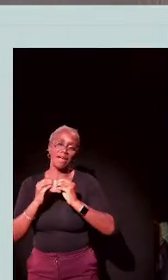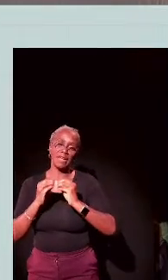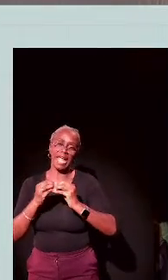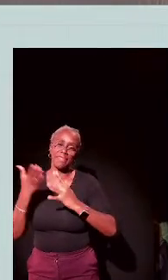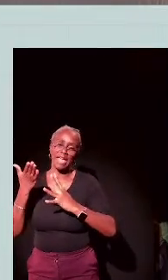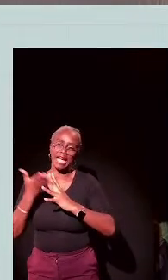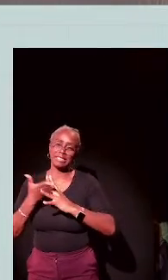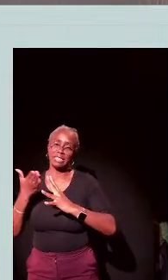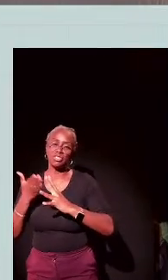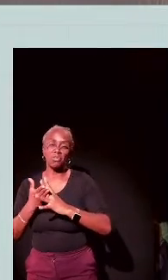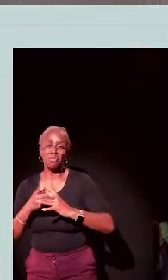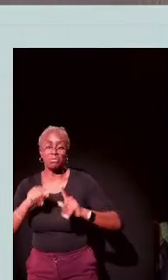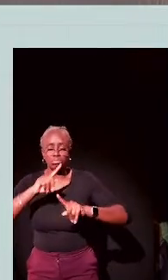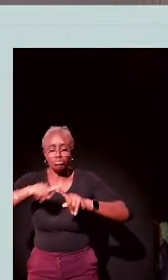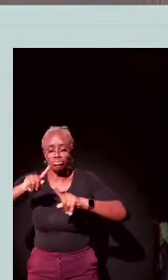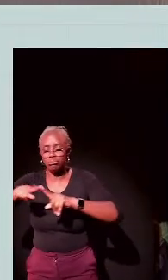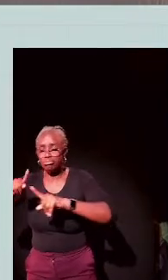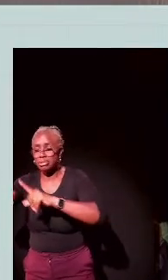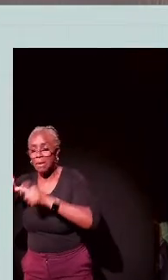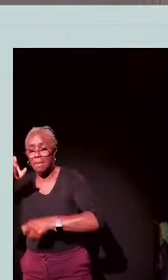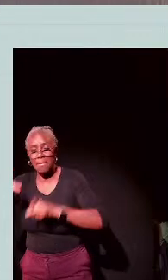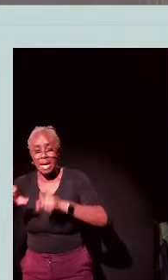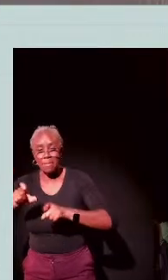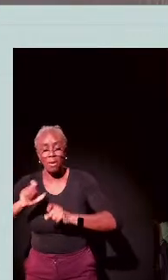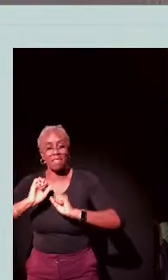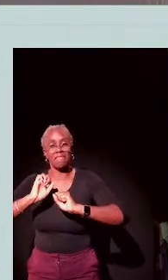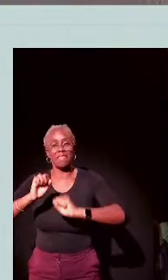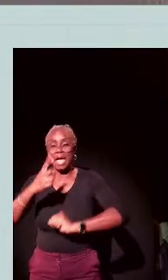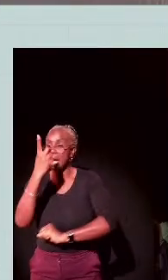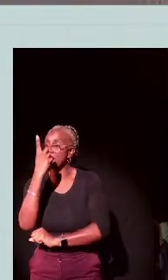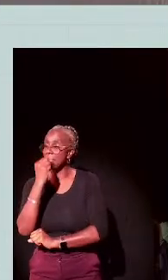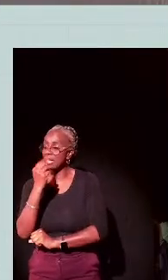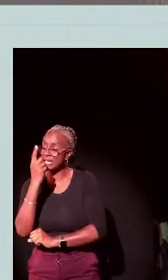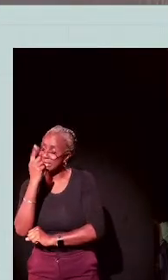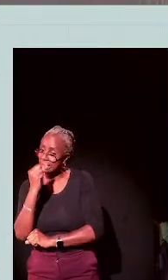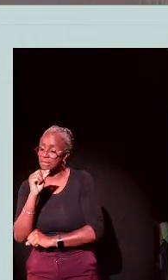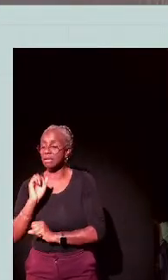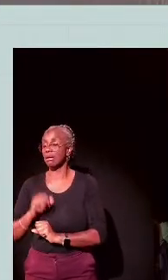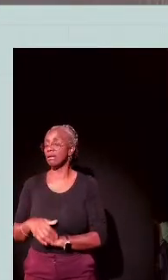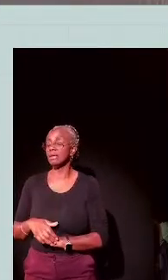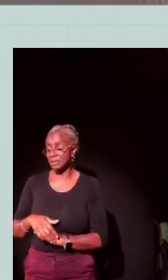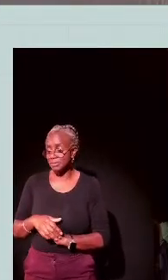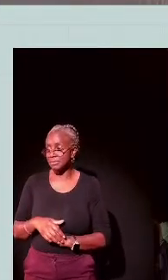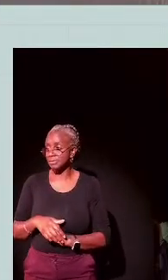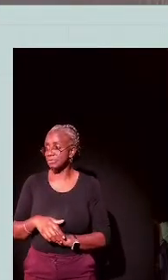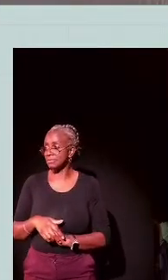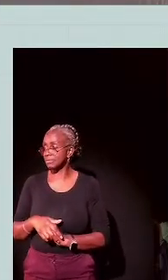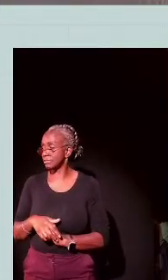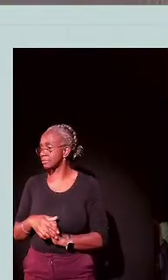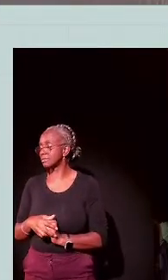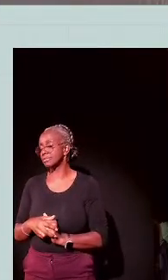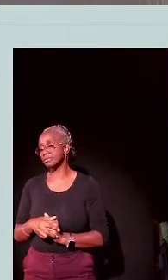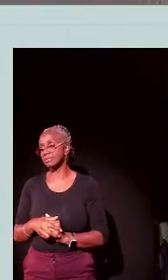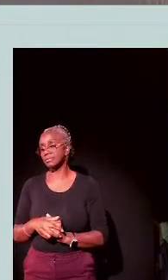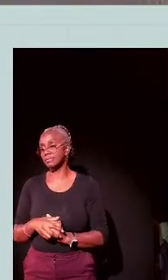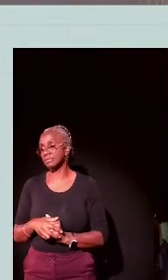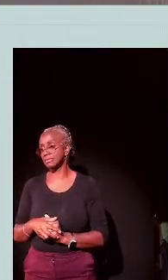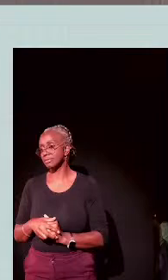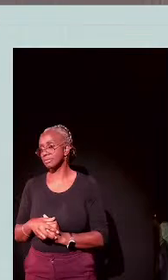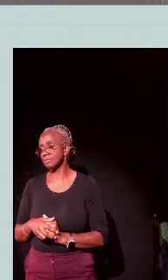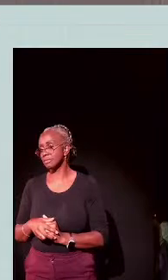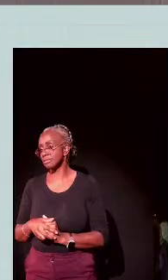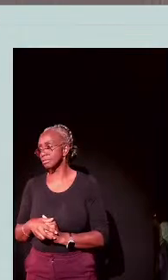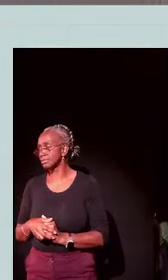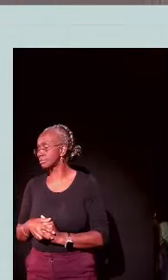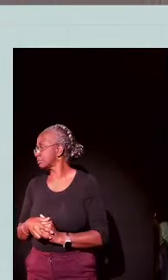people with different abilities. I wouldn't even go as kind of myopic to say that it's just disabilities.